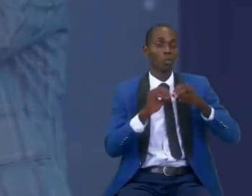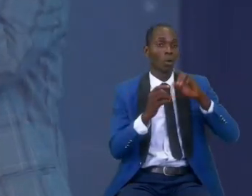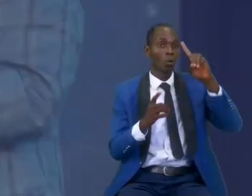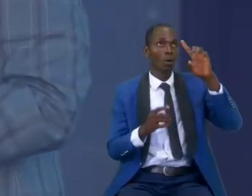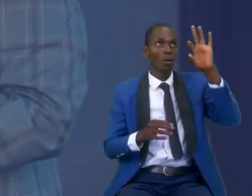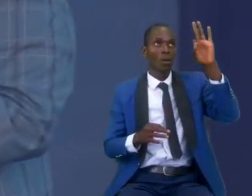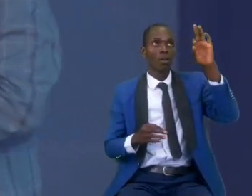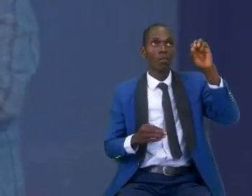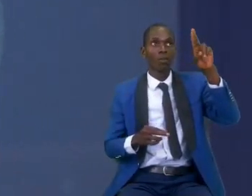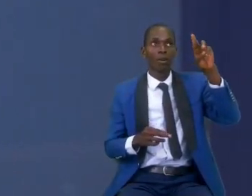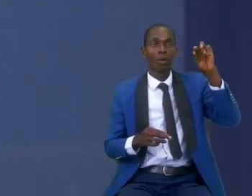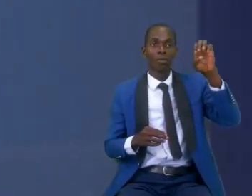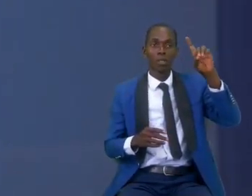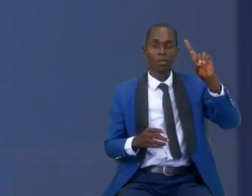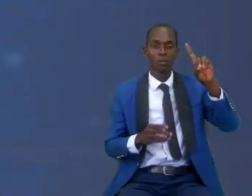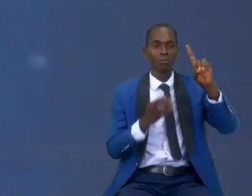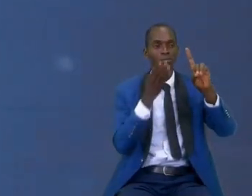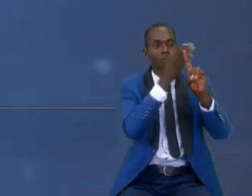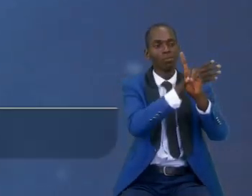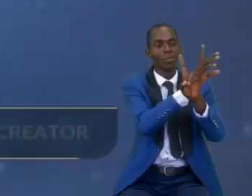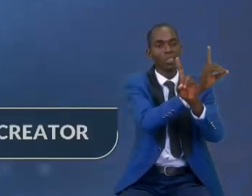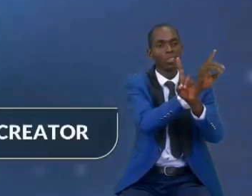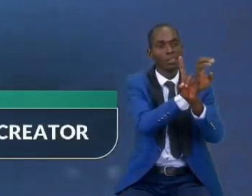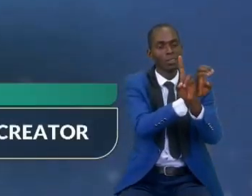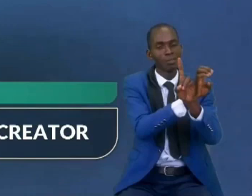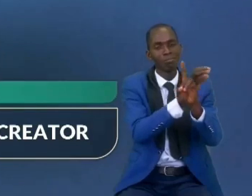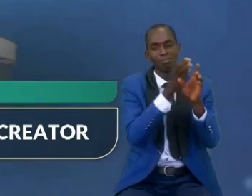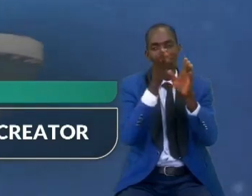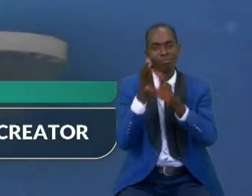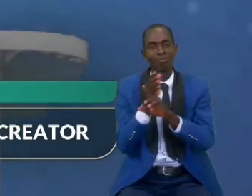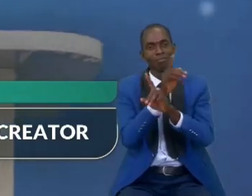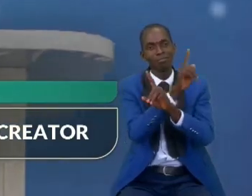transformed. Number one, formed